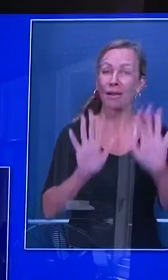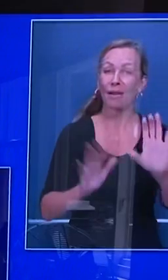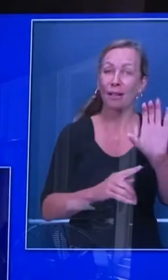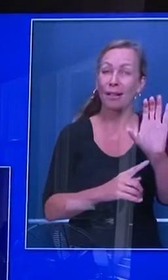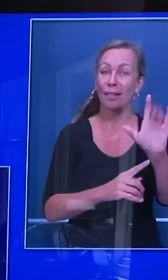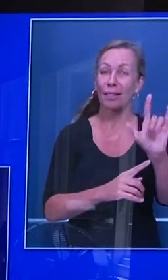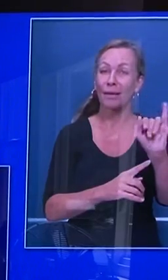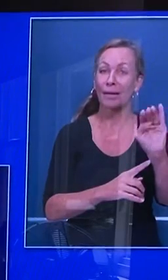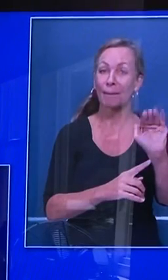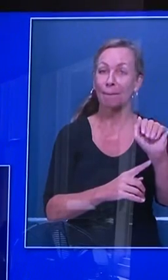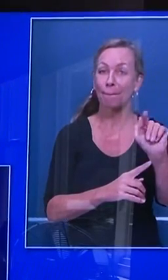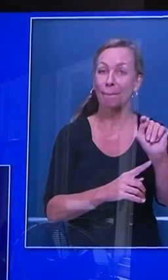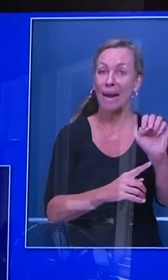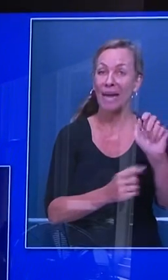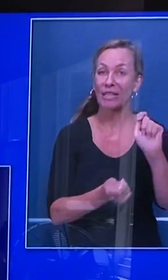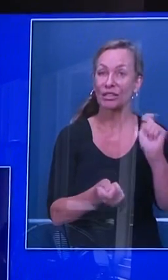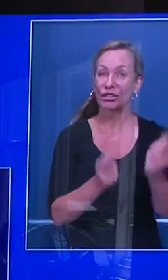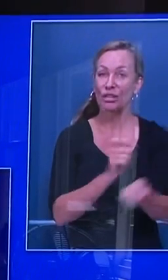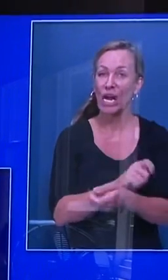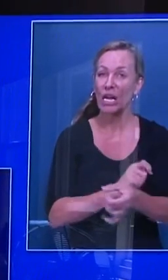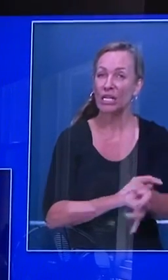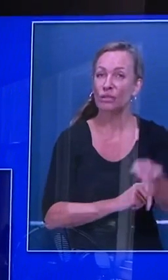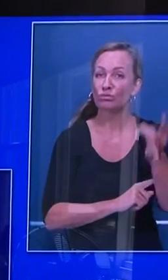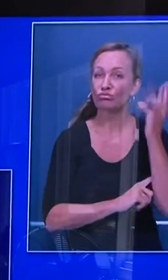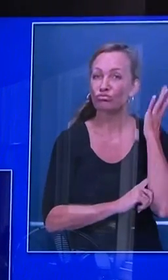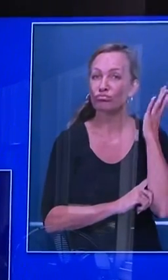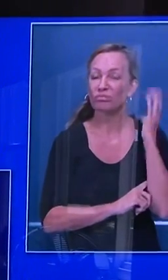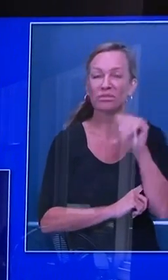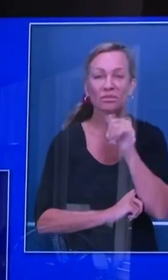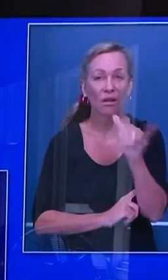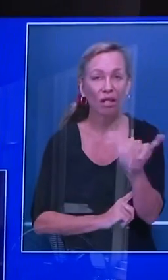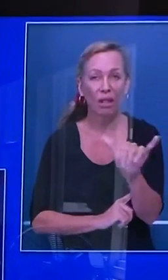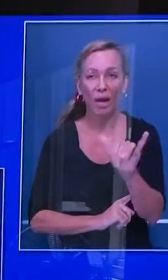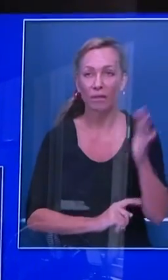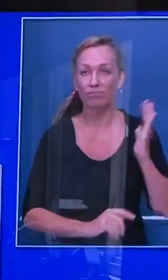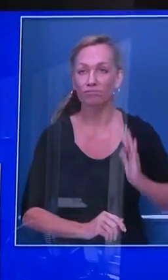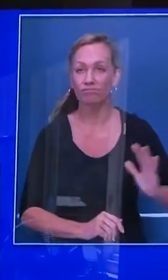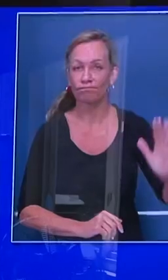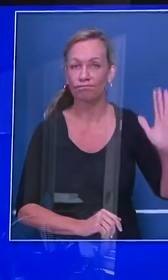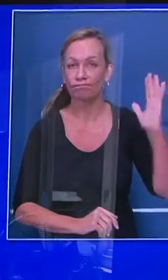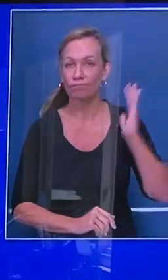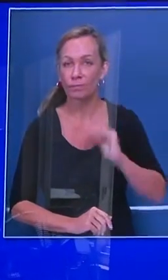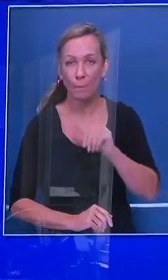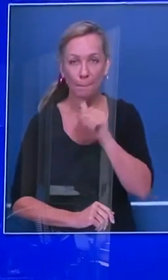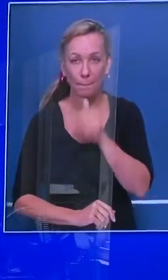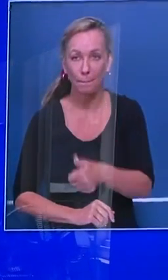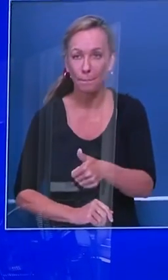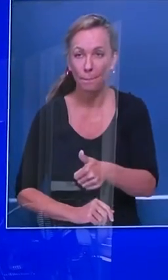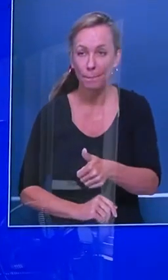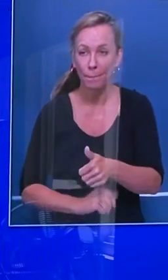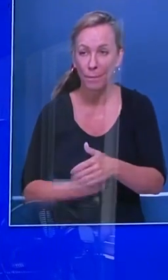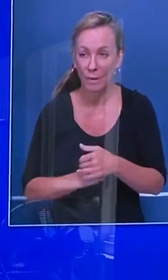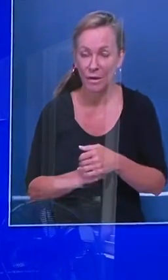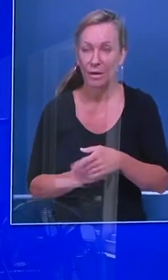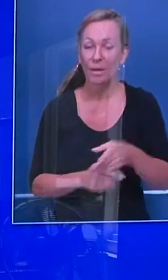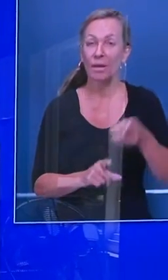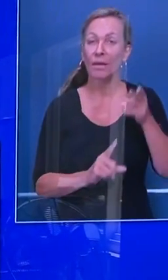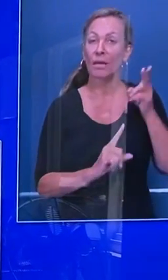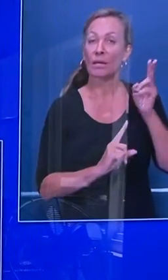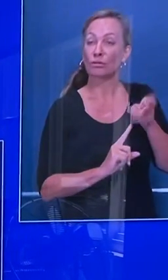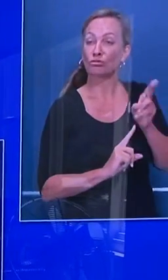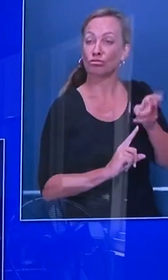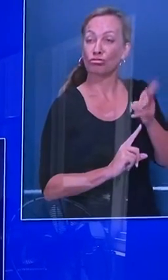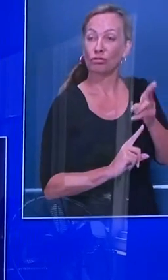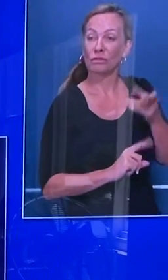modern recorded history, in dense forests that are well covered and have been historically immune